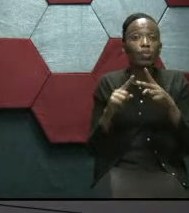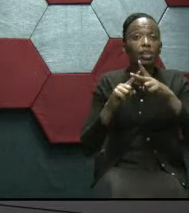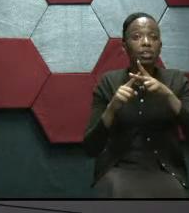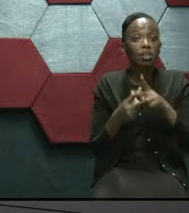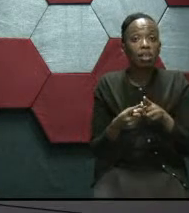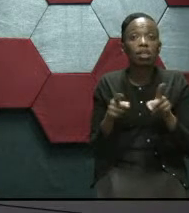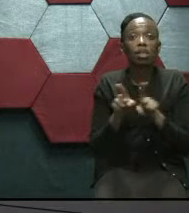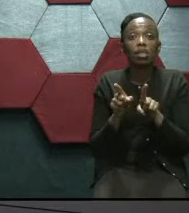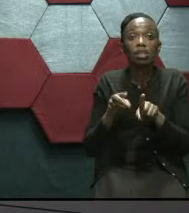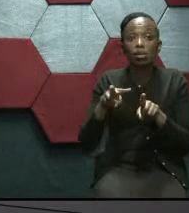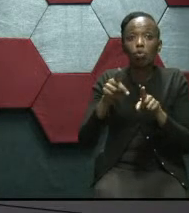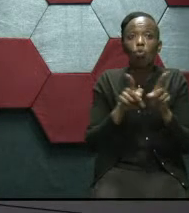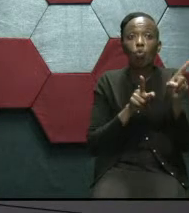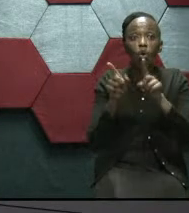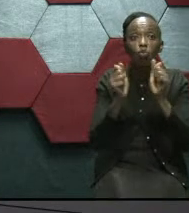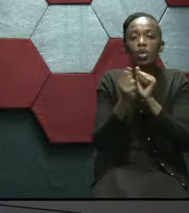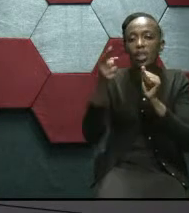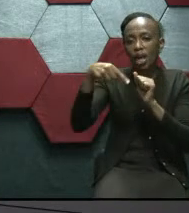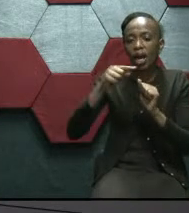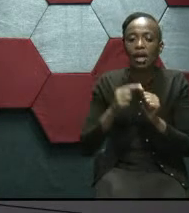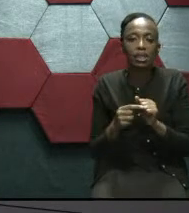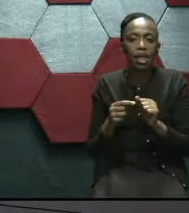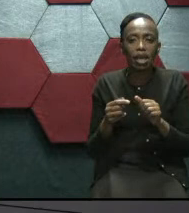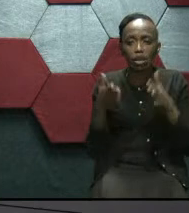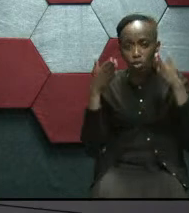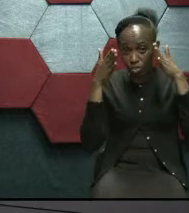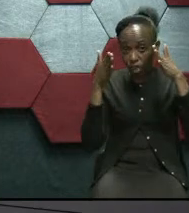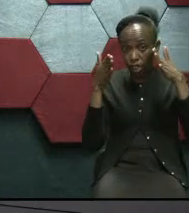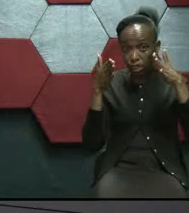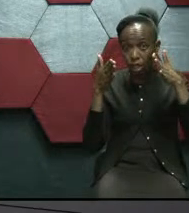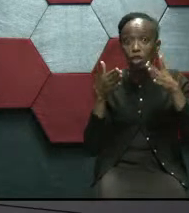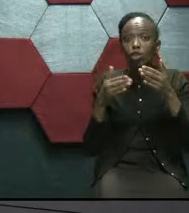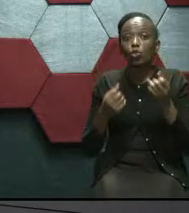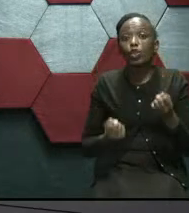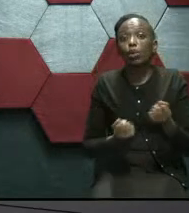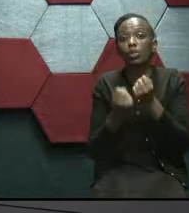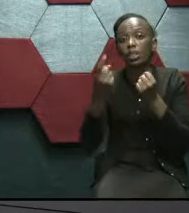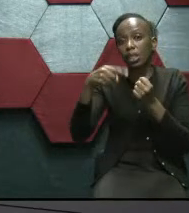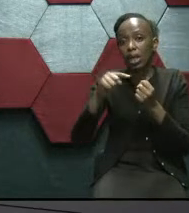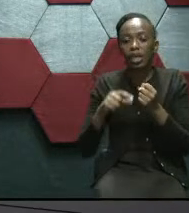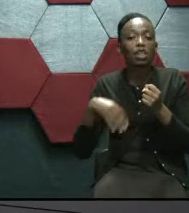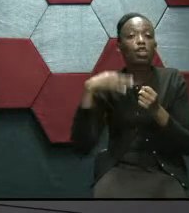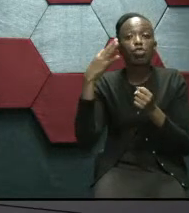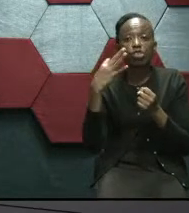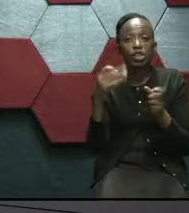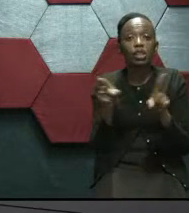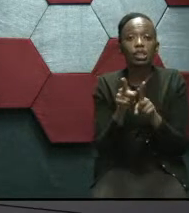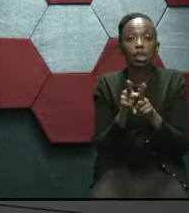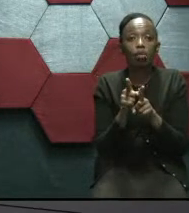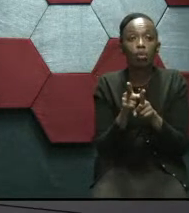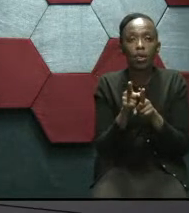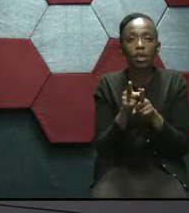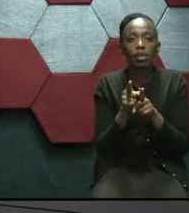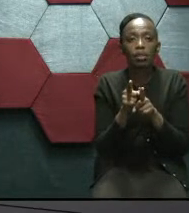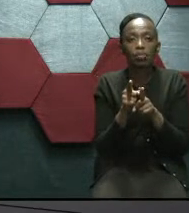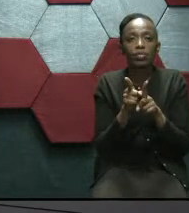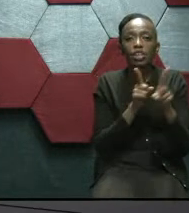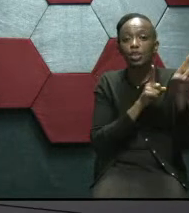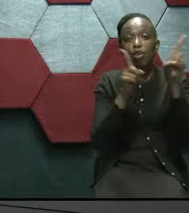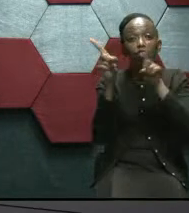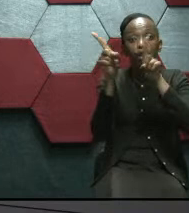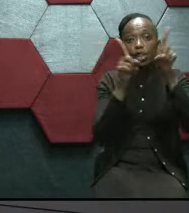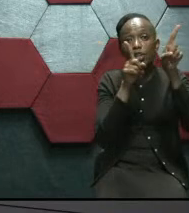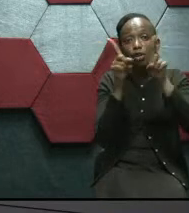beginning and walked this journey with us and are committed to walking this journey into the future as well are